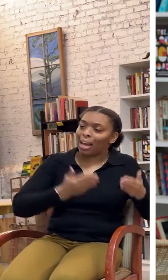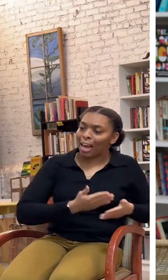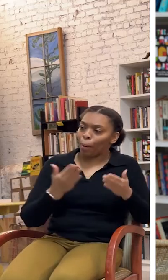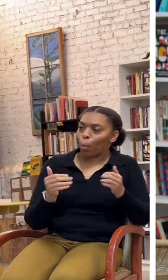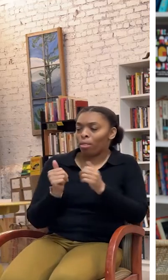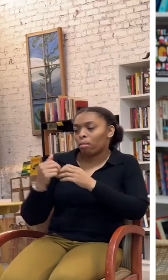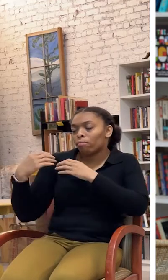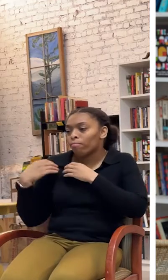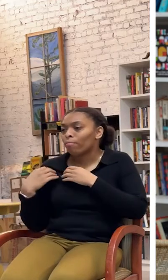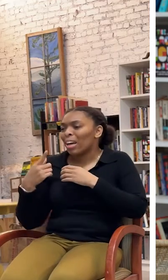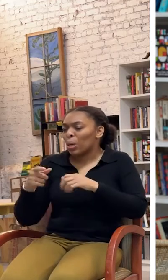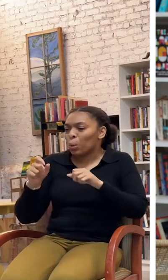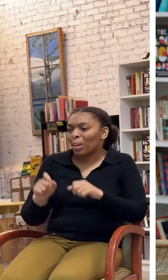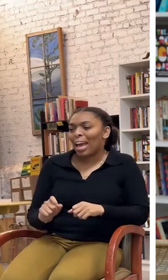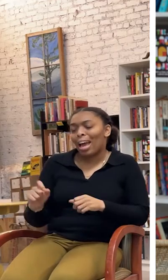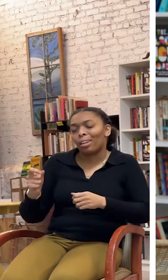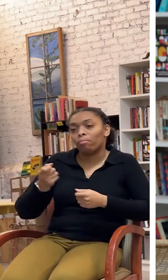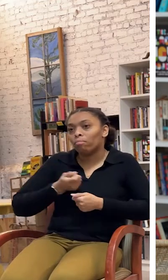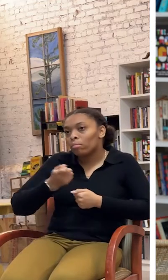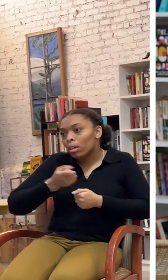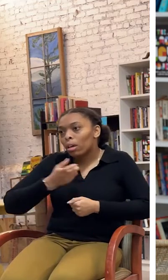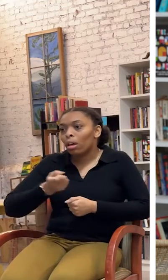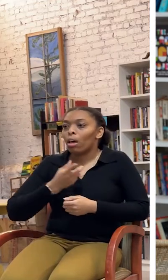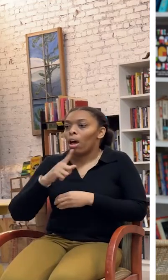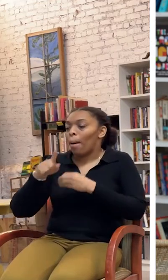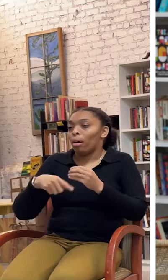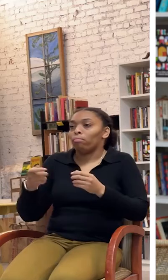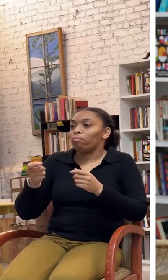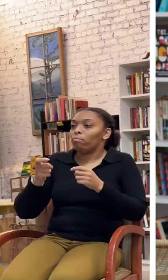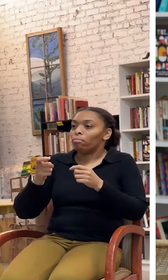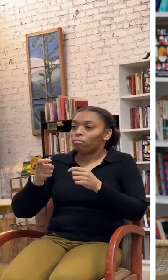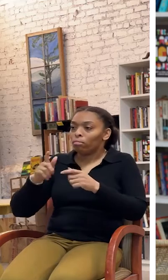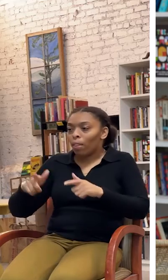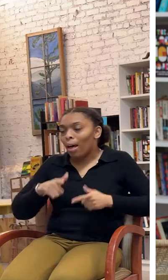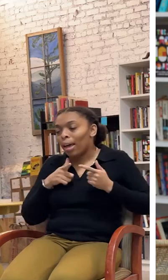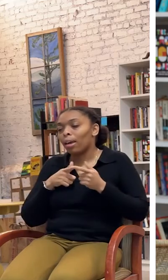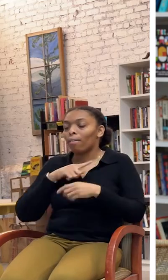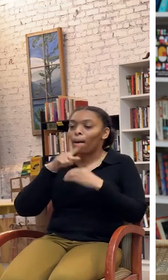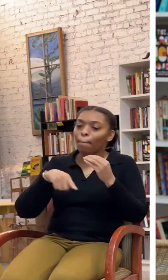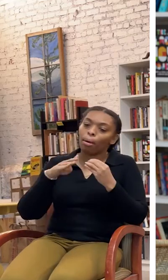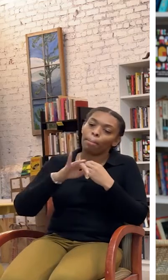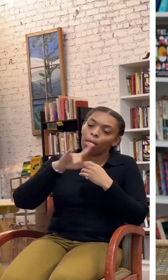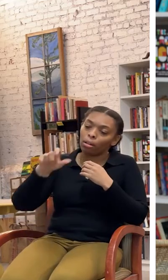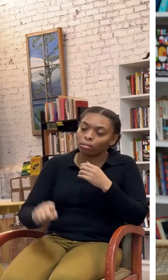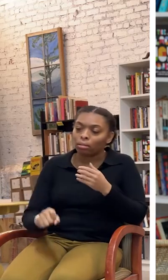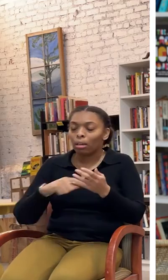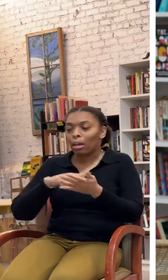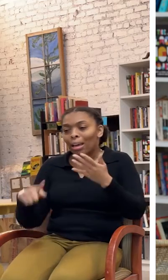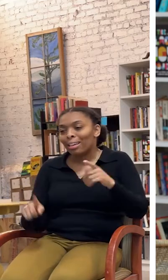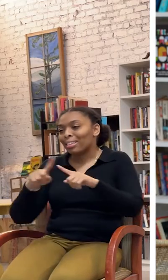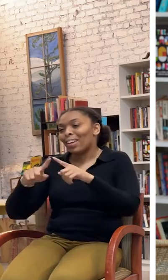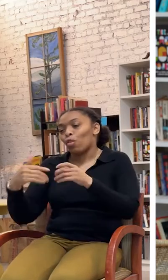right? And you can wax poetic about that life, about the bills, about the things that you